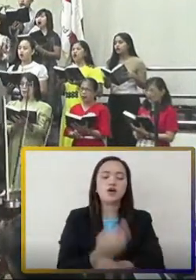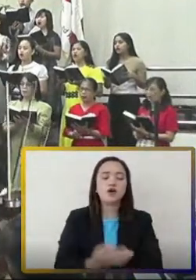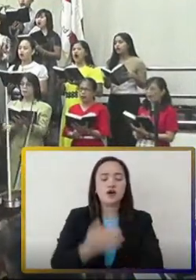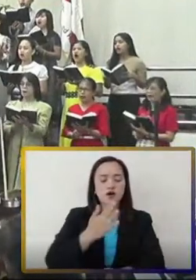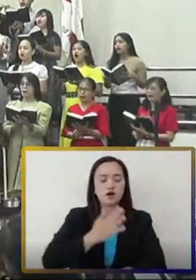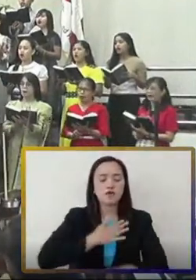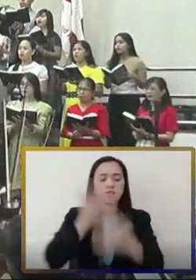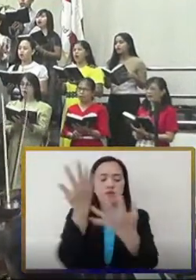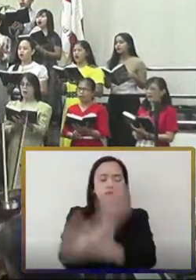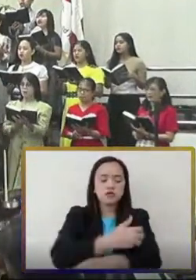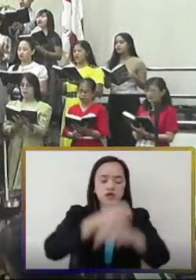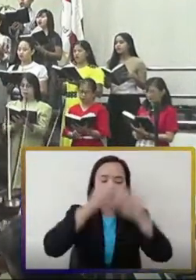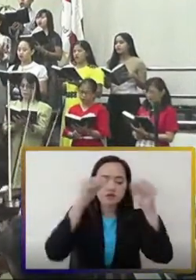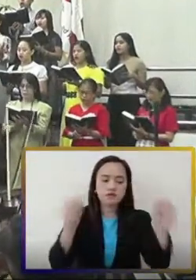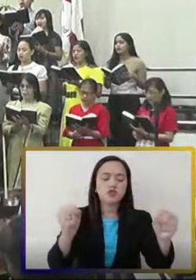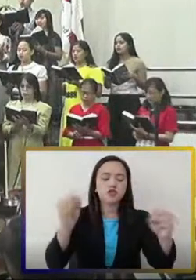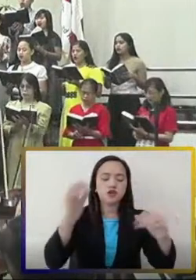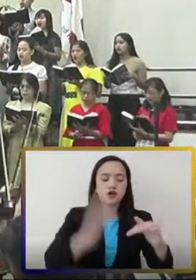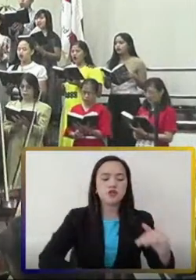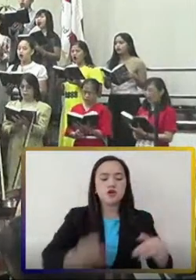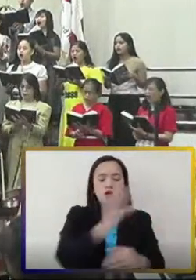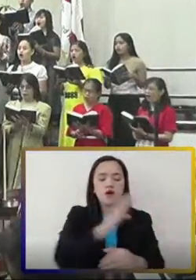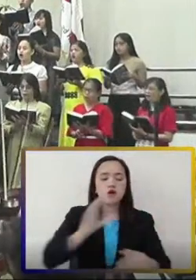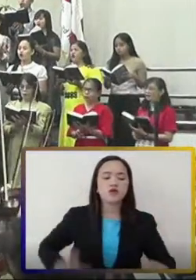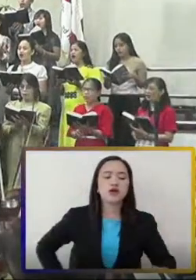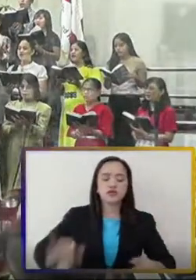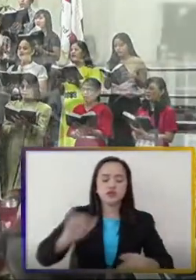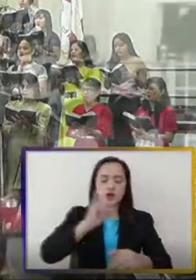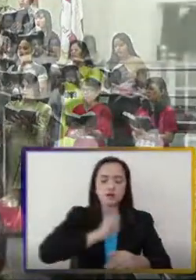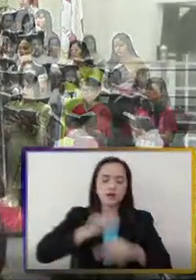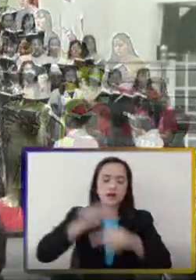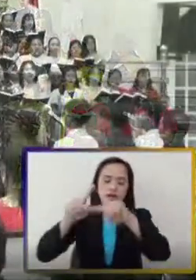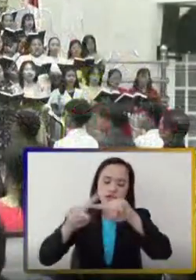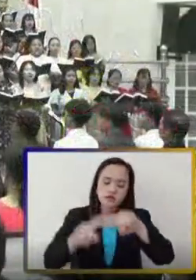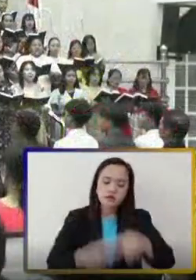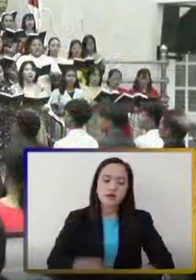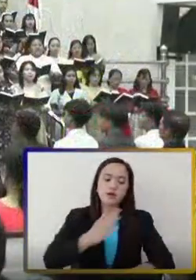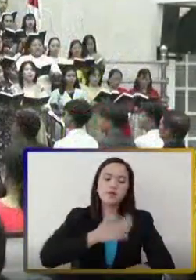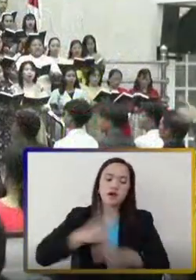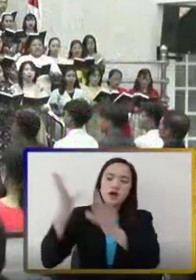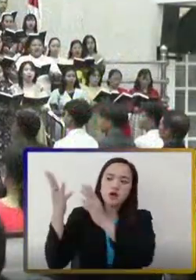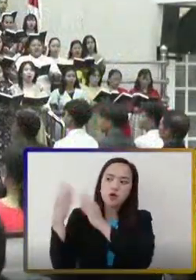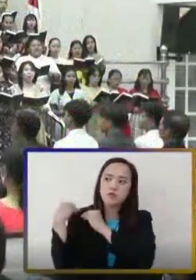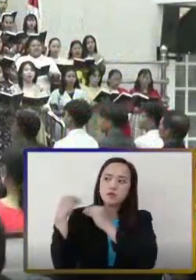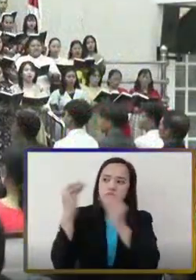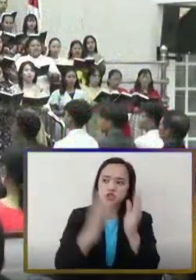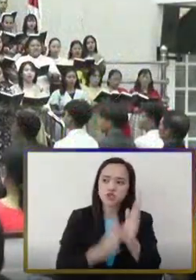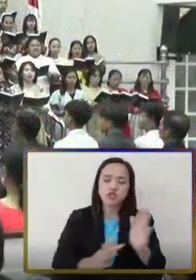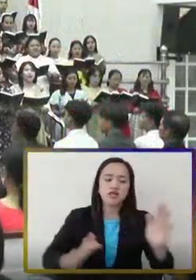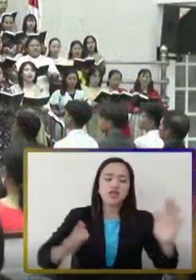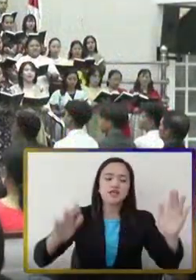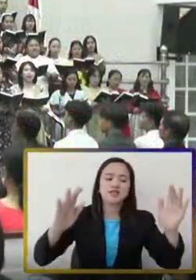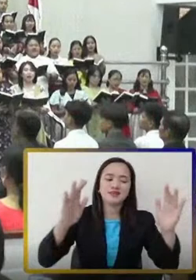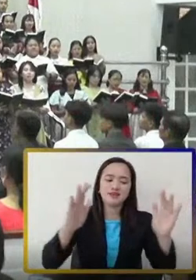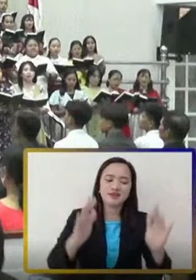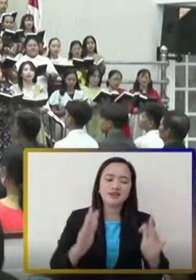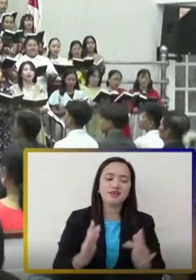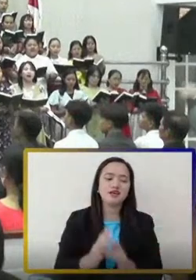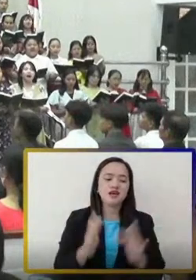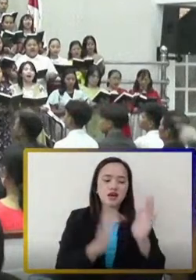The rock of my salvation, on Christ I will depend. My hope is